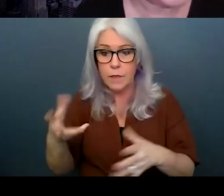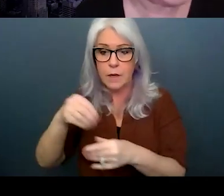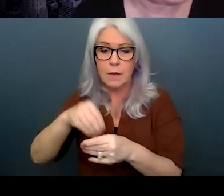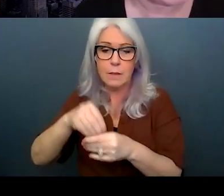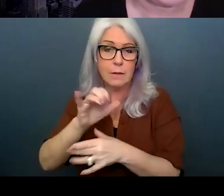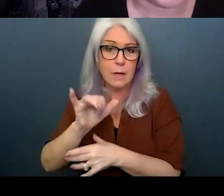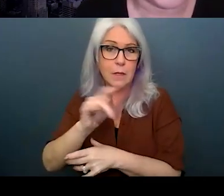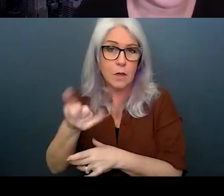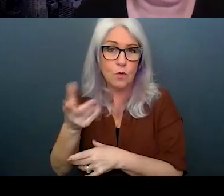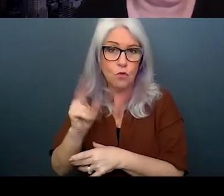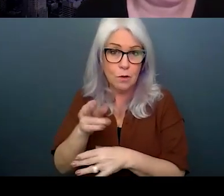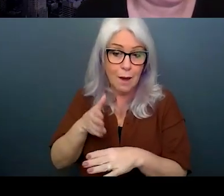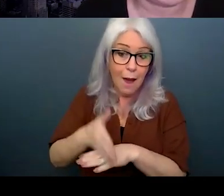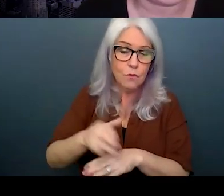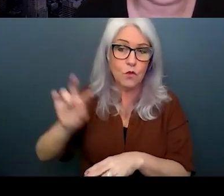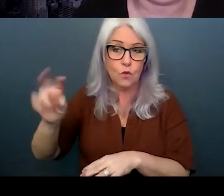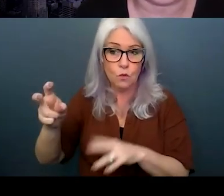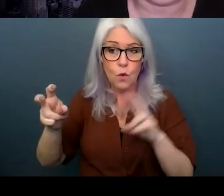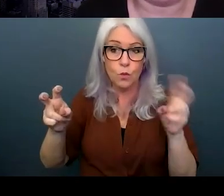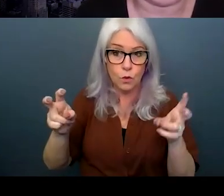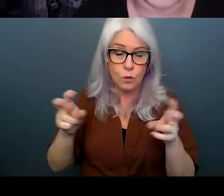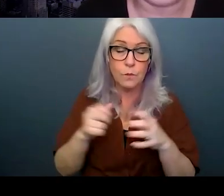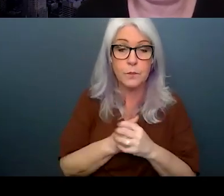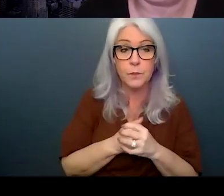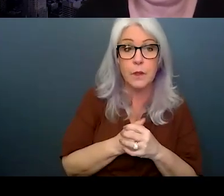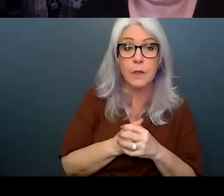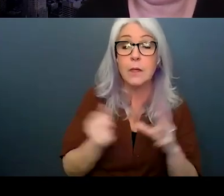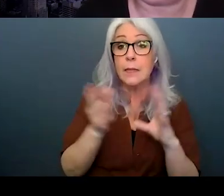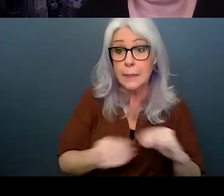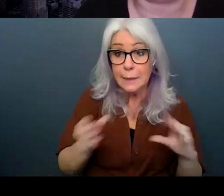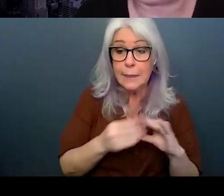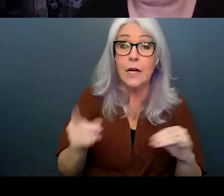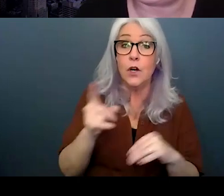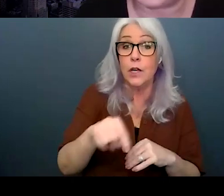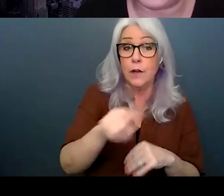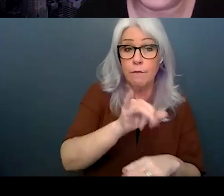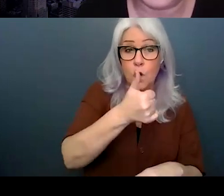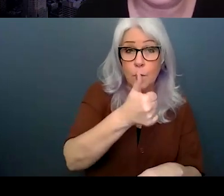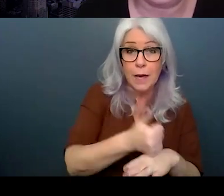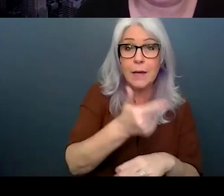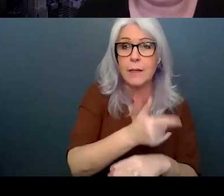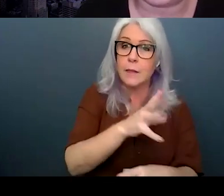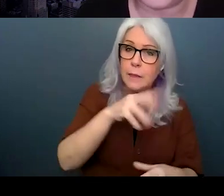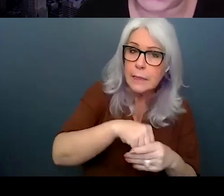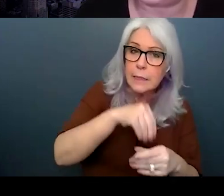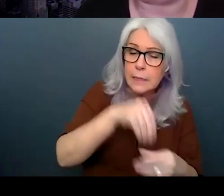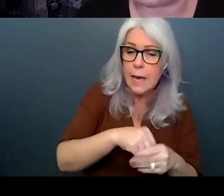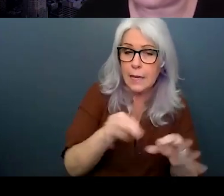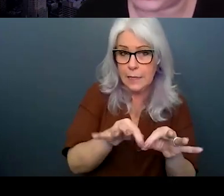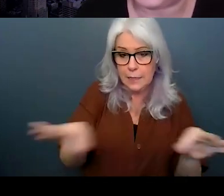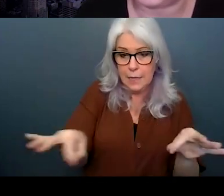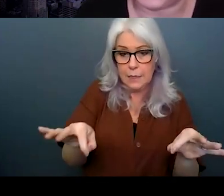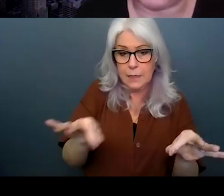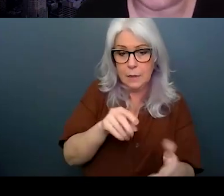quotation. Um, so the narrative format inserts the author as part of the sentence with the date